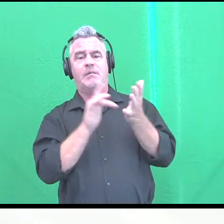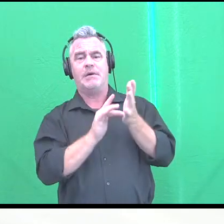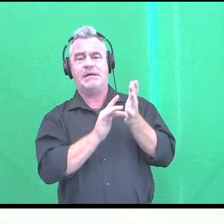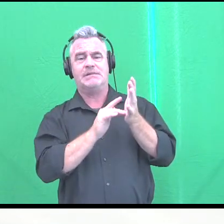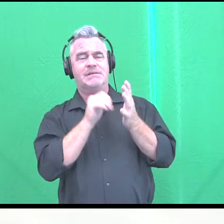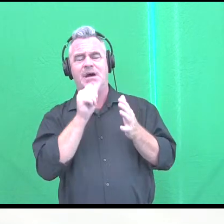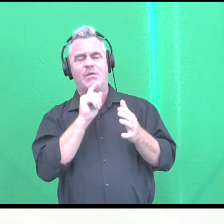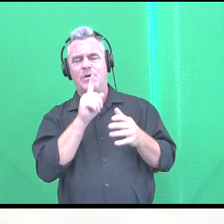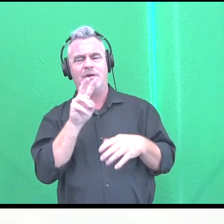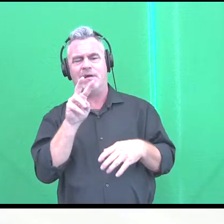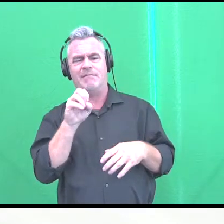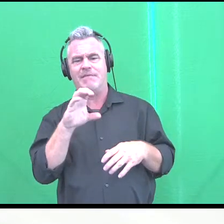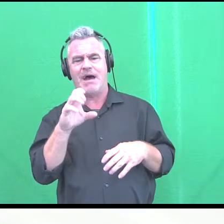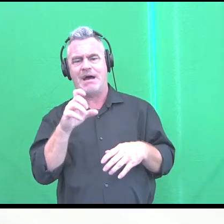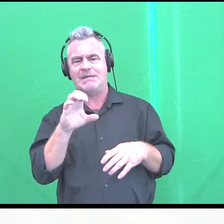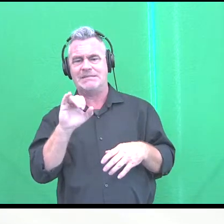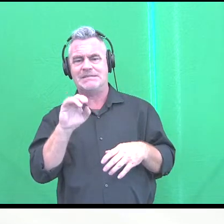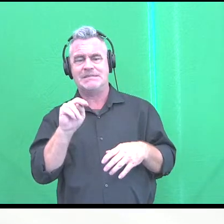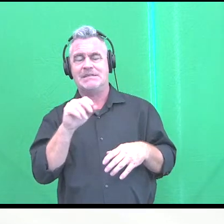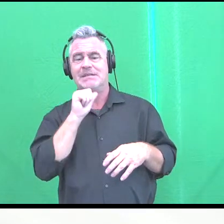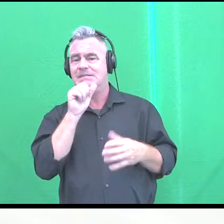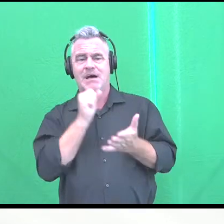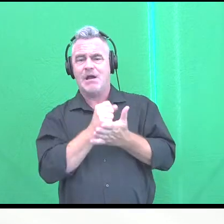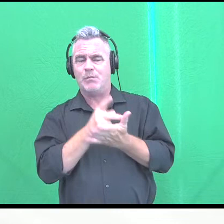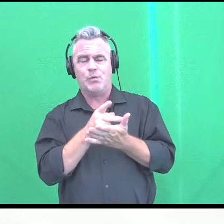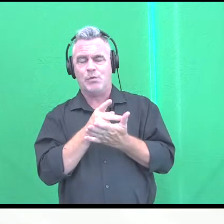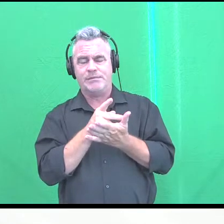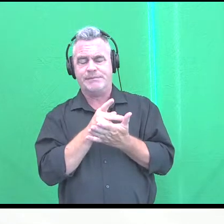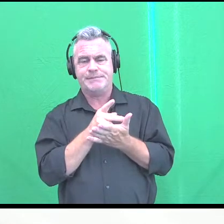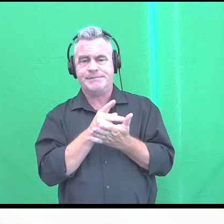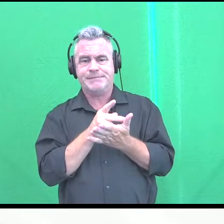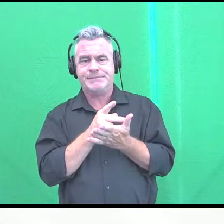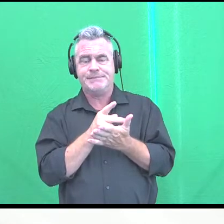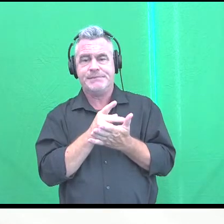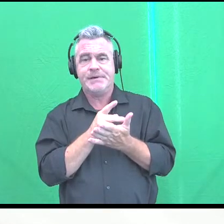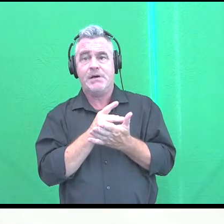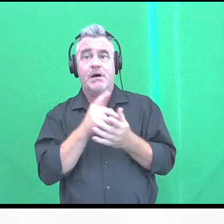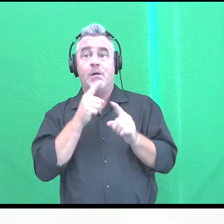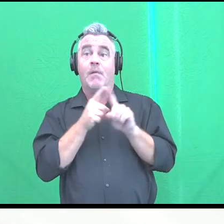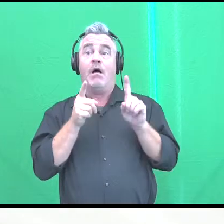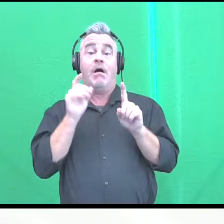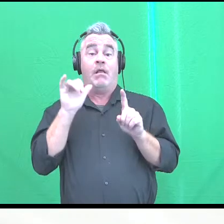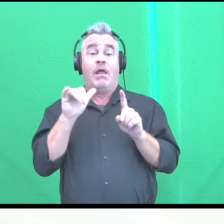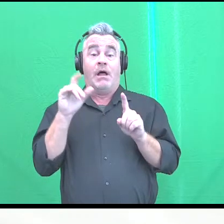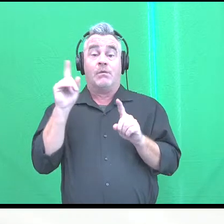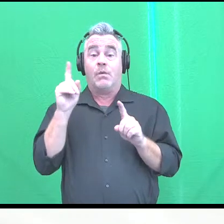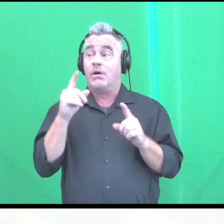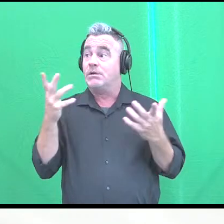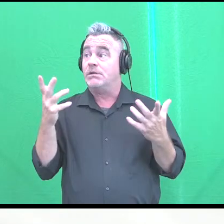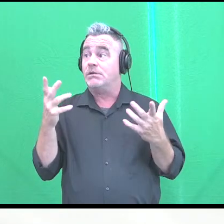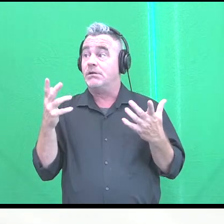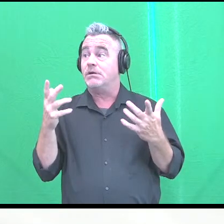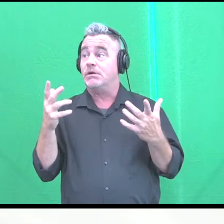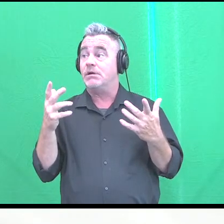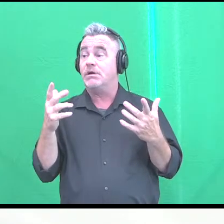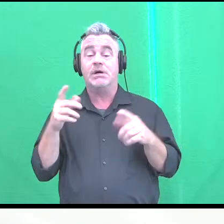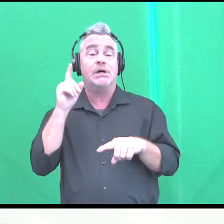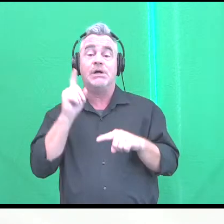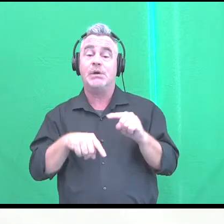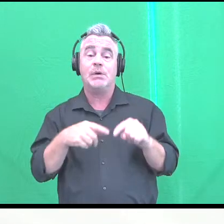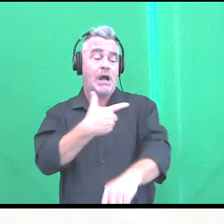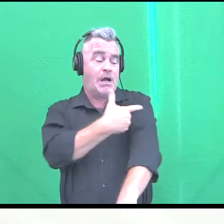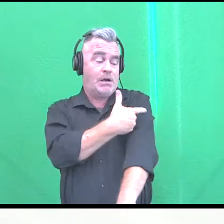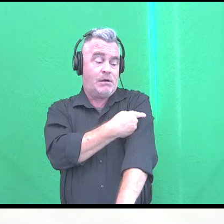vaccine. It hasn't been approved. And yet, that's really where it's going to go. You can't